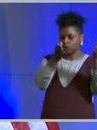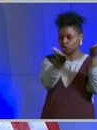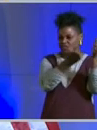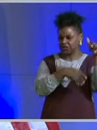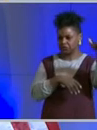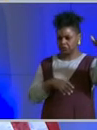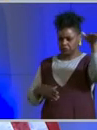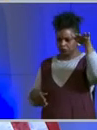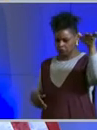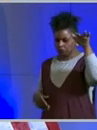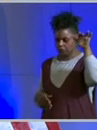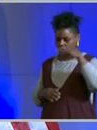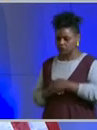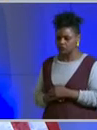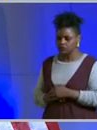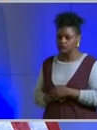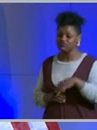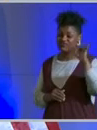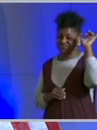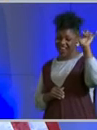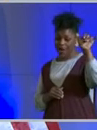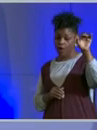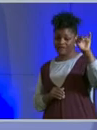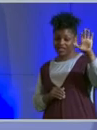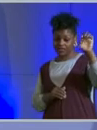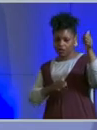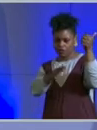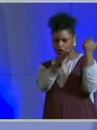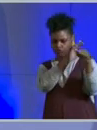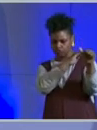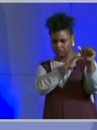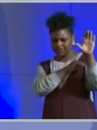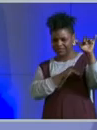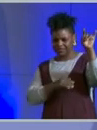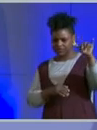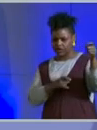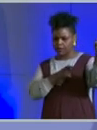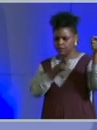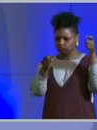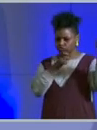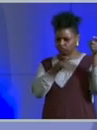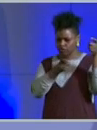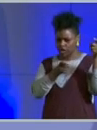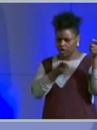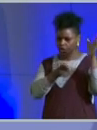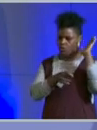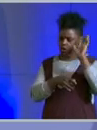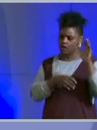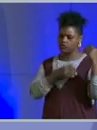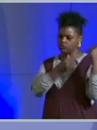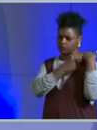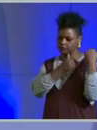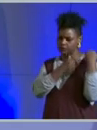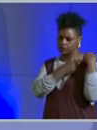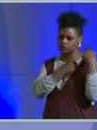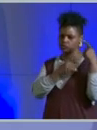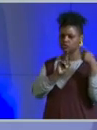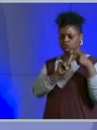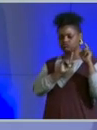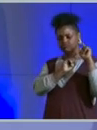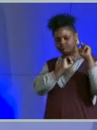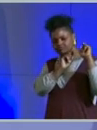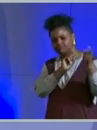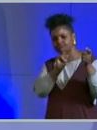this office, under the direction of the city administrator, will be responsible for marshaling the resources of